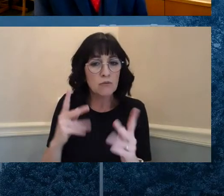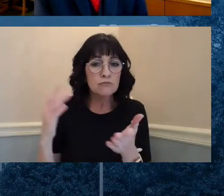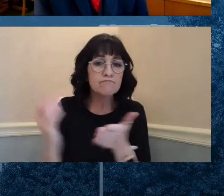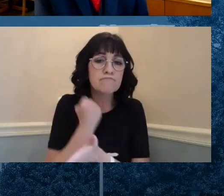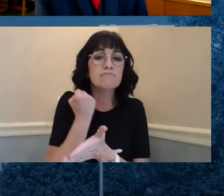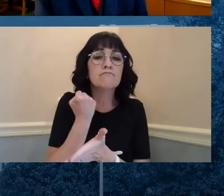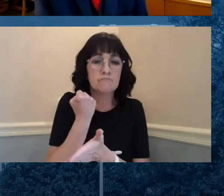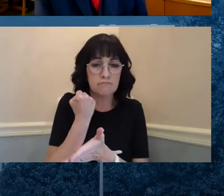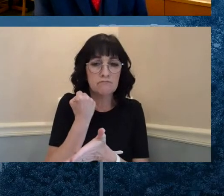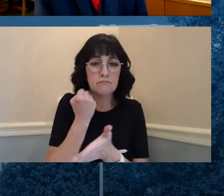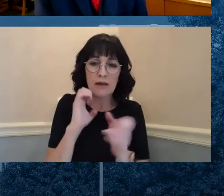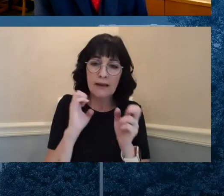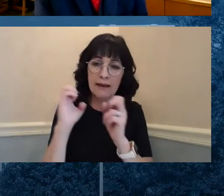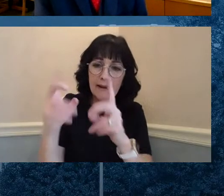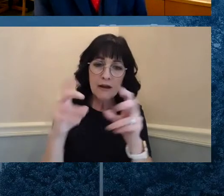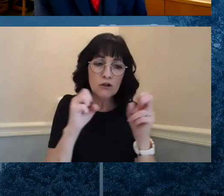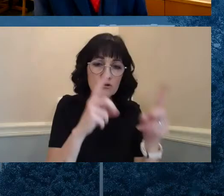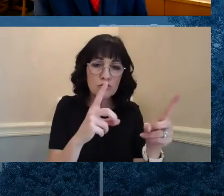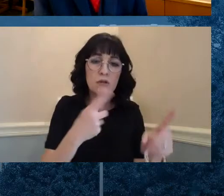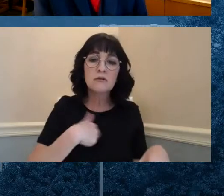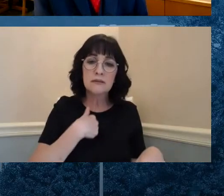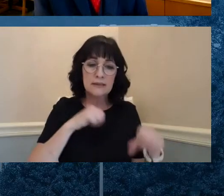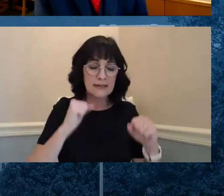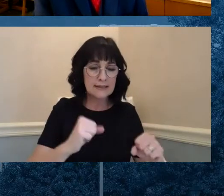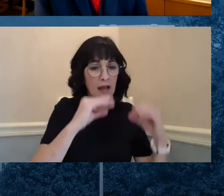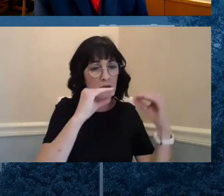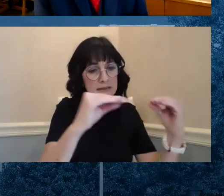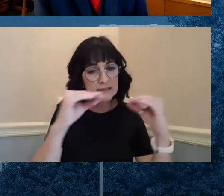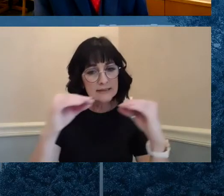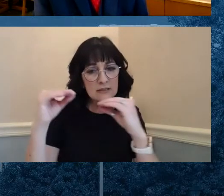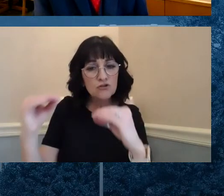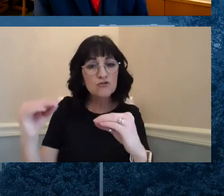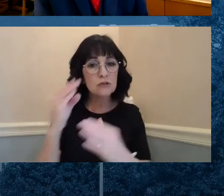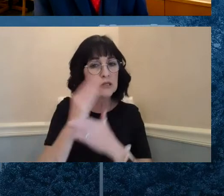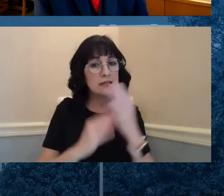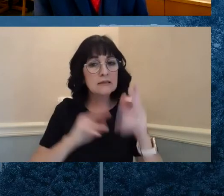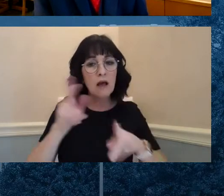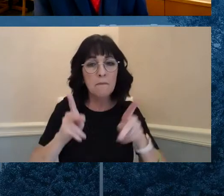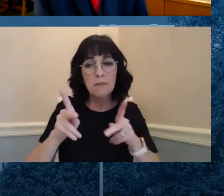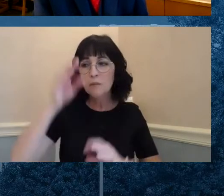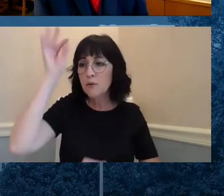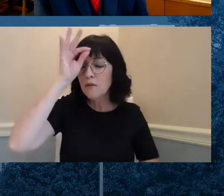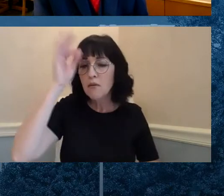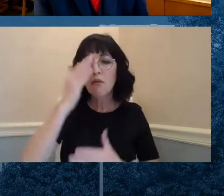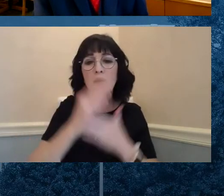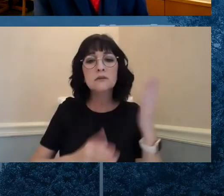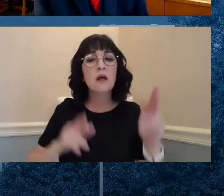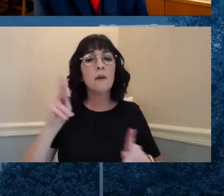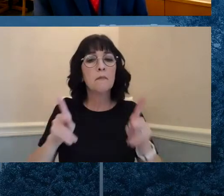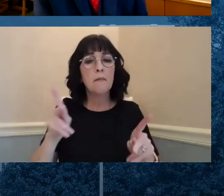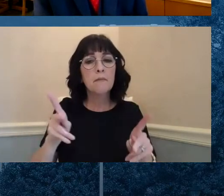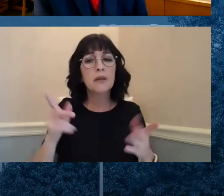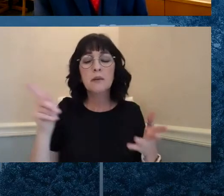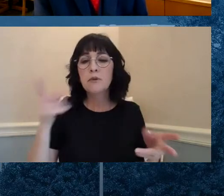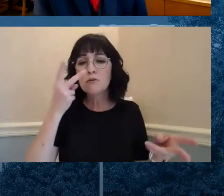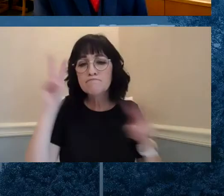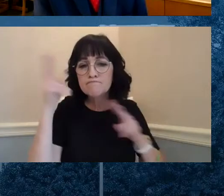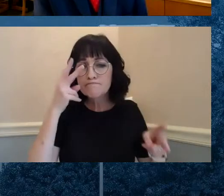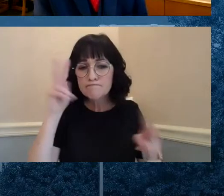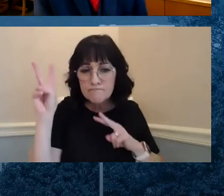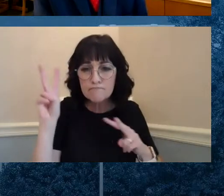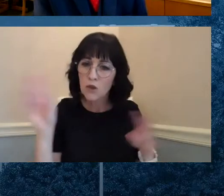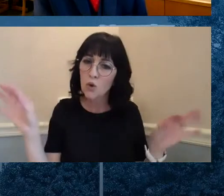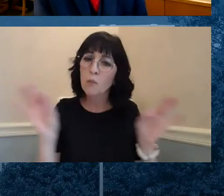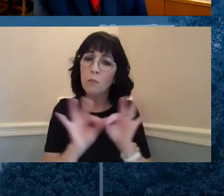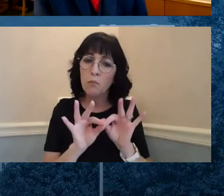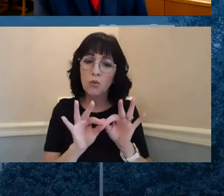environment about COVID-19. I'm sure that's something that Dr. Bunting will talk about later, about the importance of educating everybody